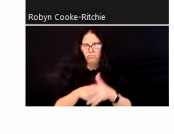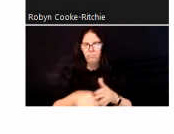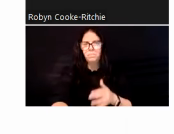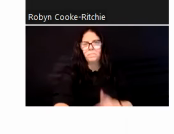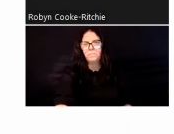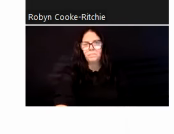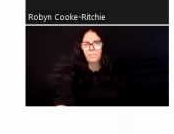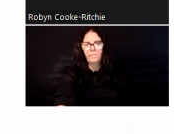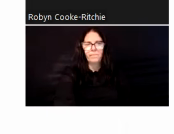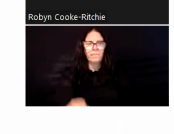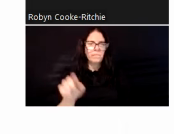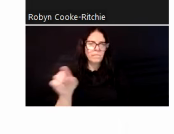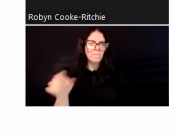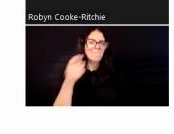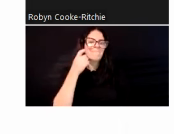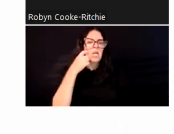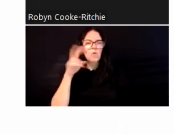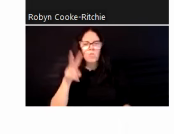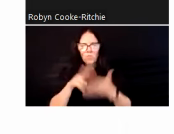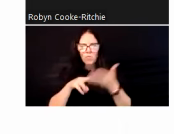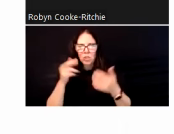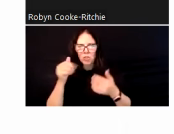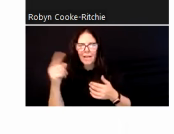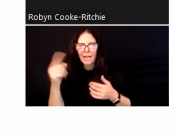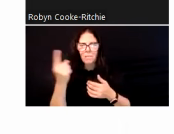Anika's asking, do I have a link to that?